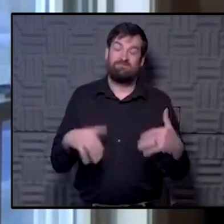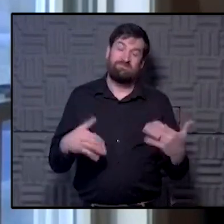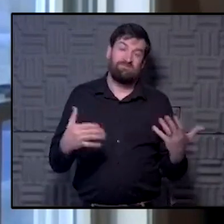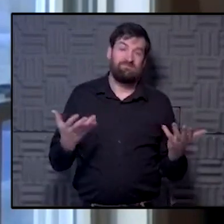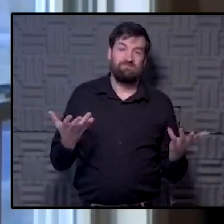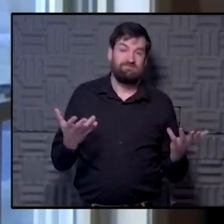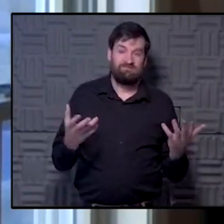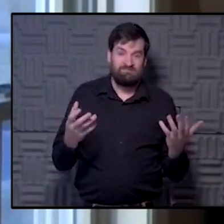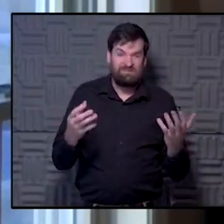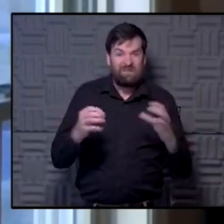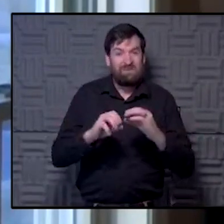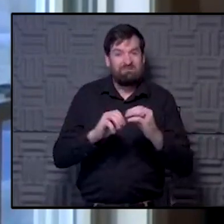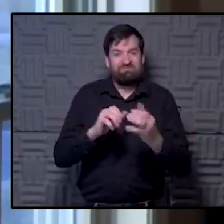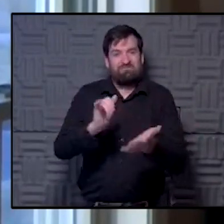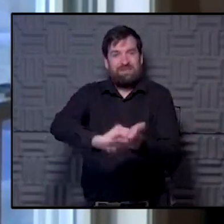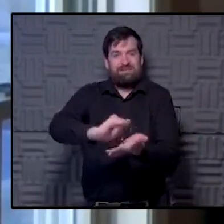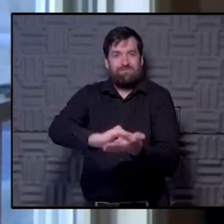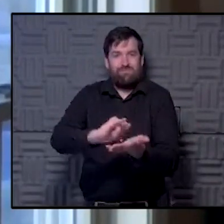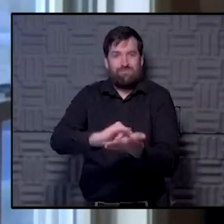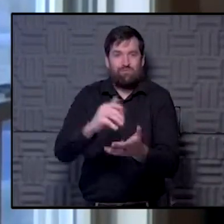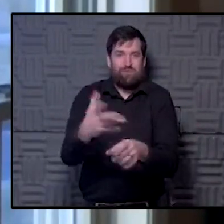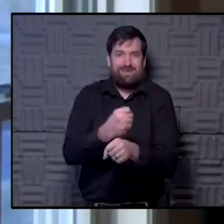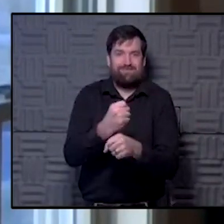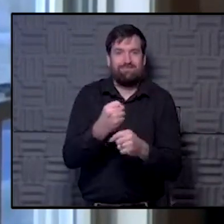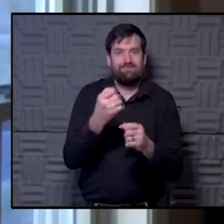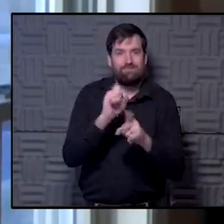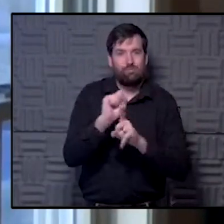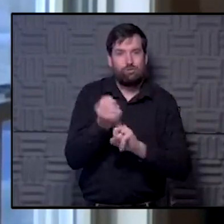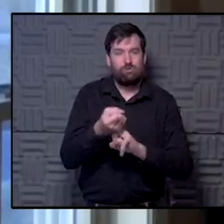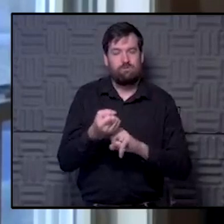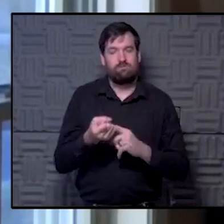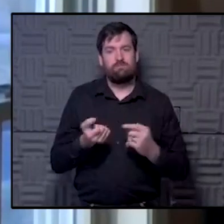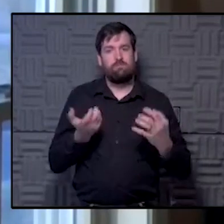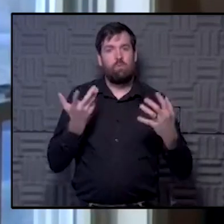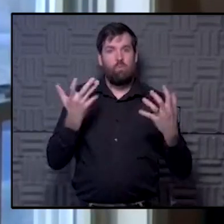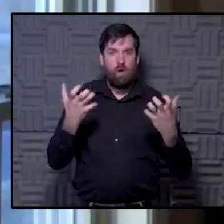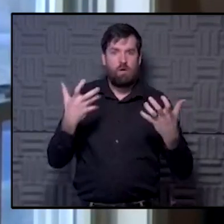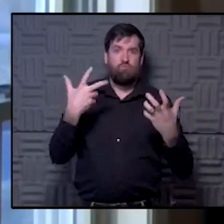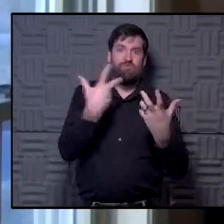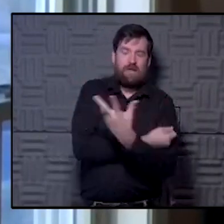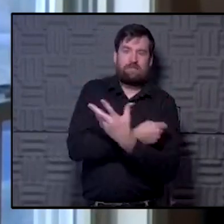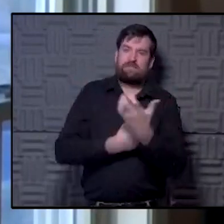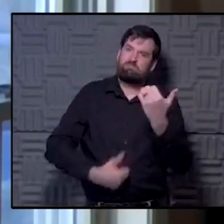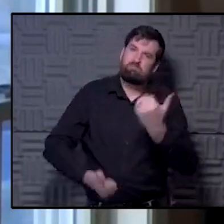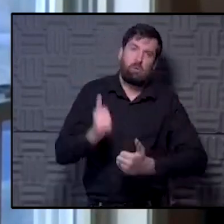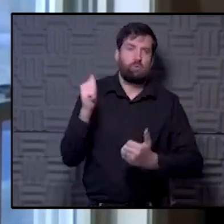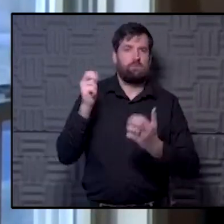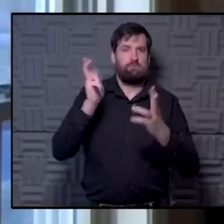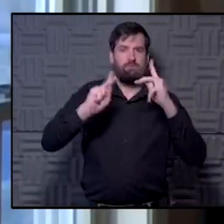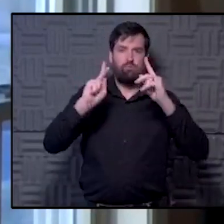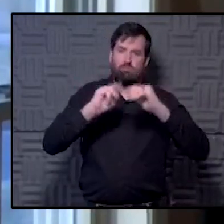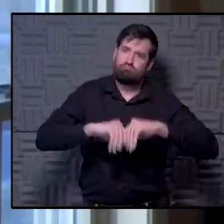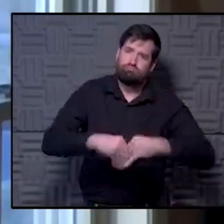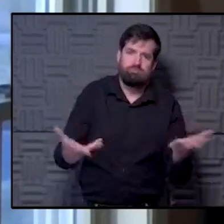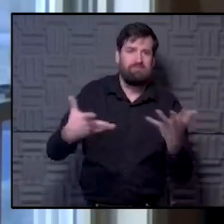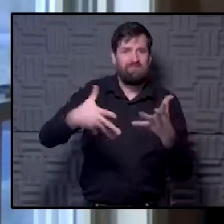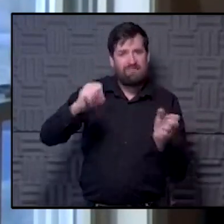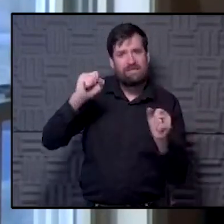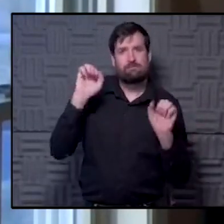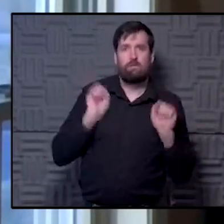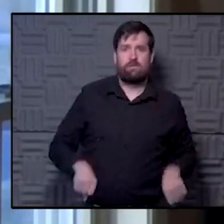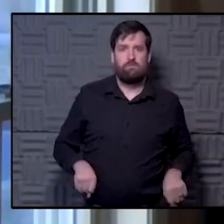it's a no-win situation, and I don't use that term lightly. We want to get vaccine out to as many people as we can, as fast as we